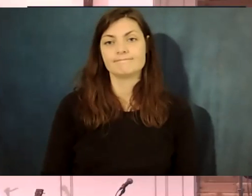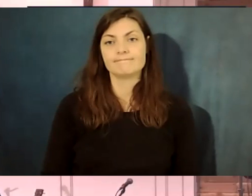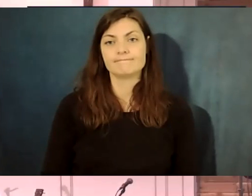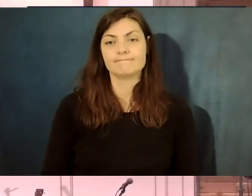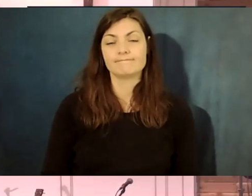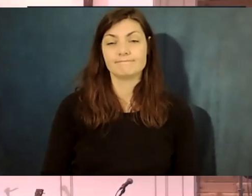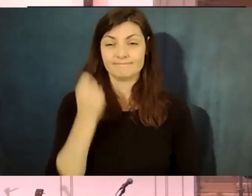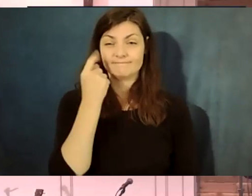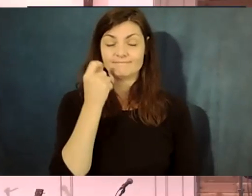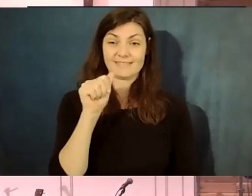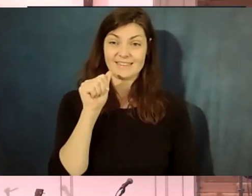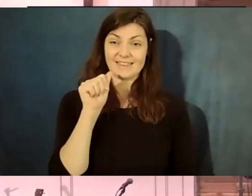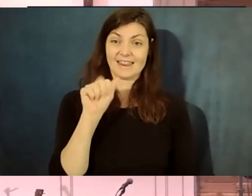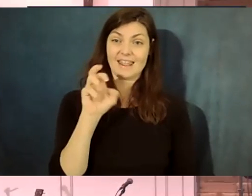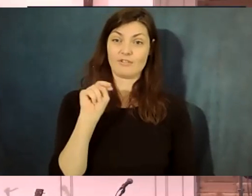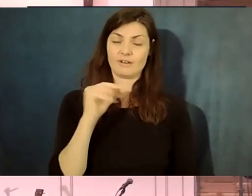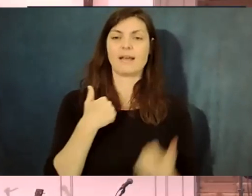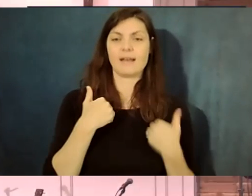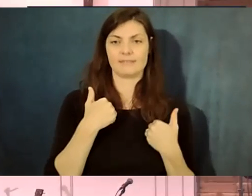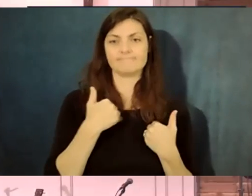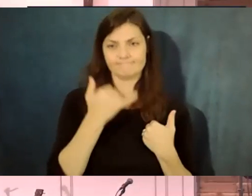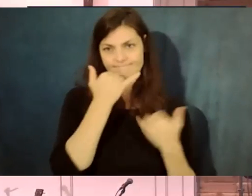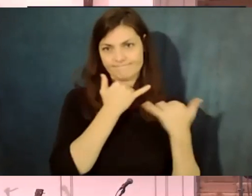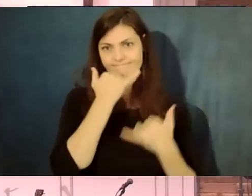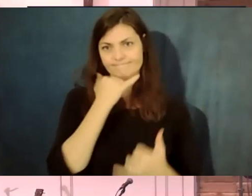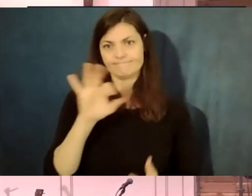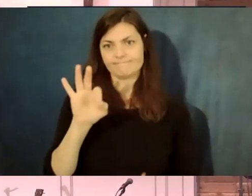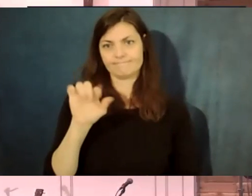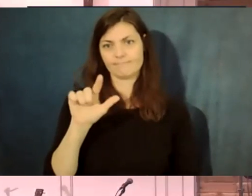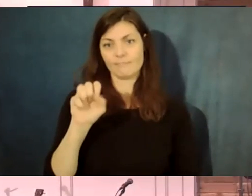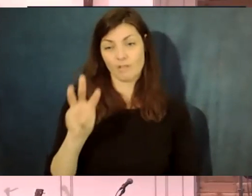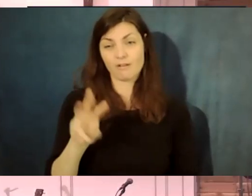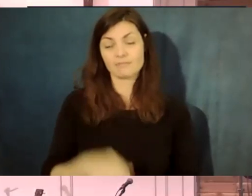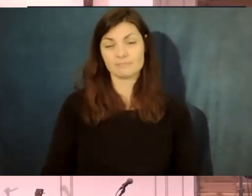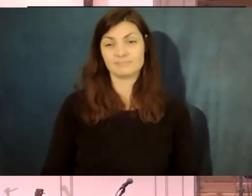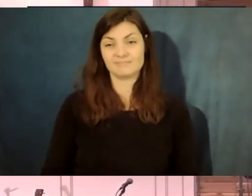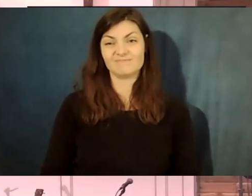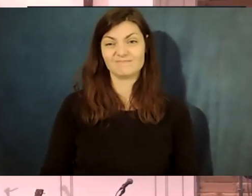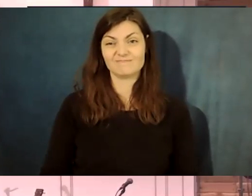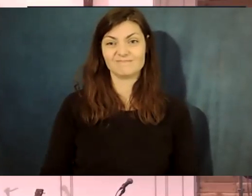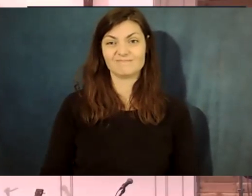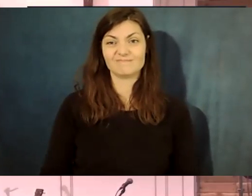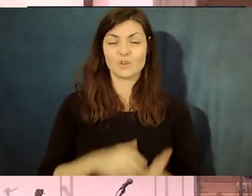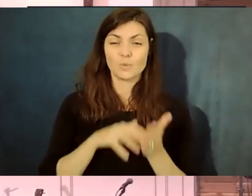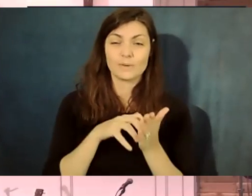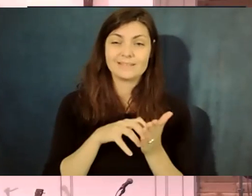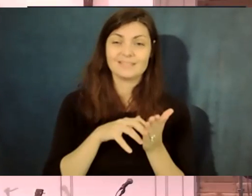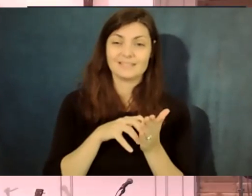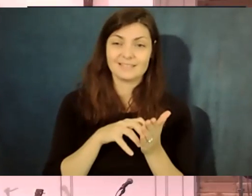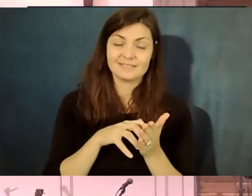See, Aaron has a flaw. And it would have been a fatal flaw if it weren't for